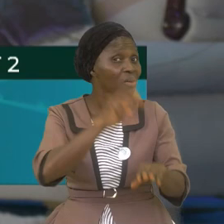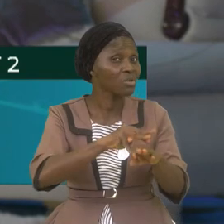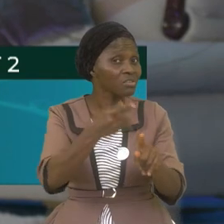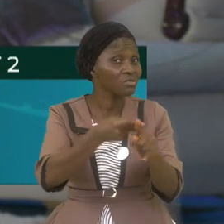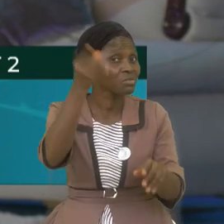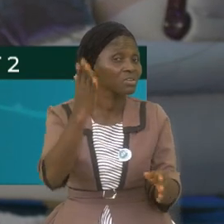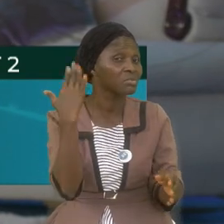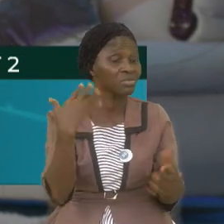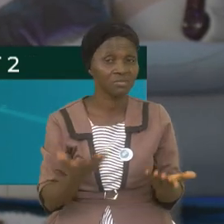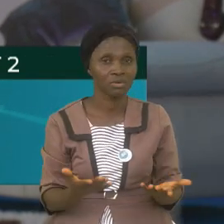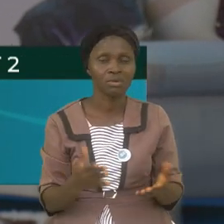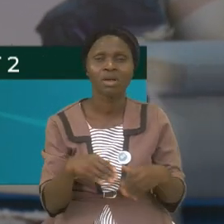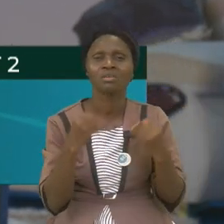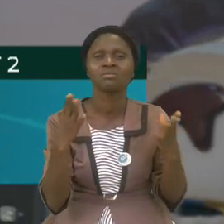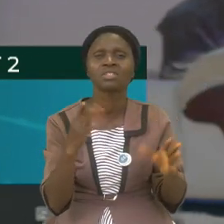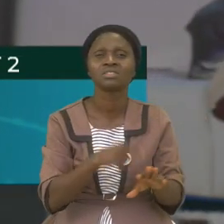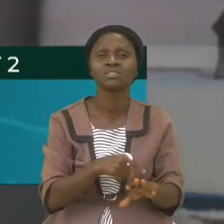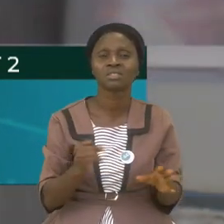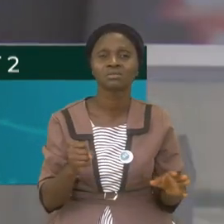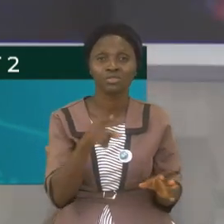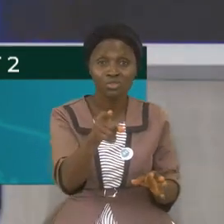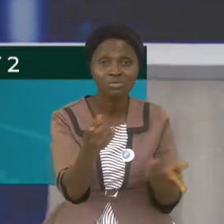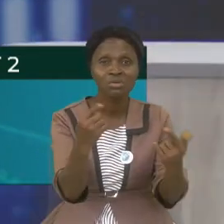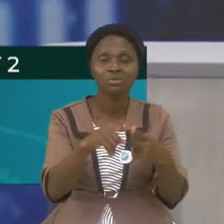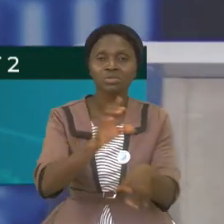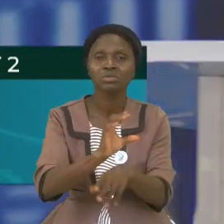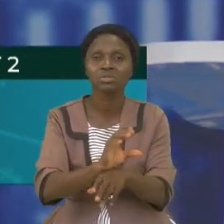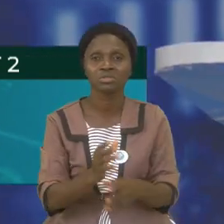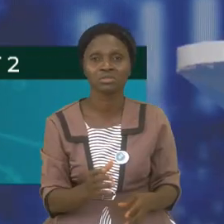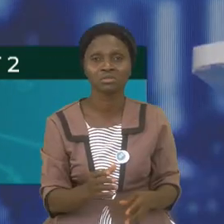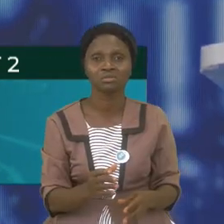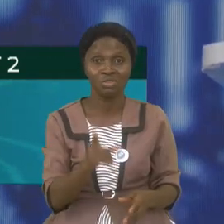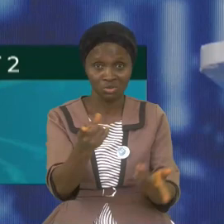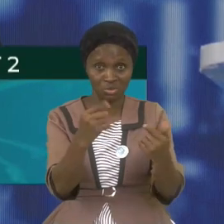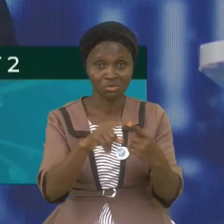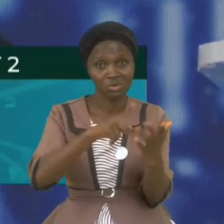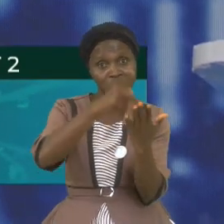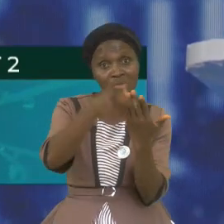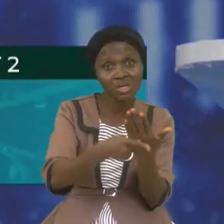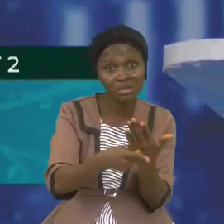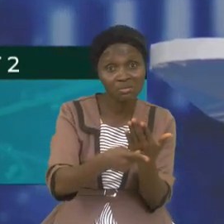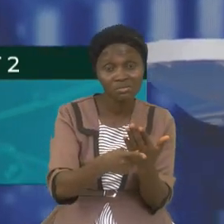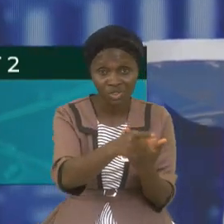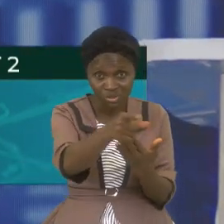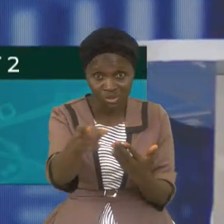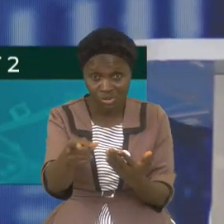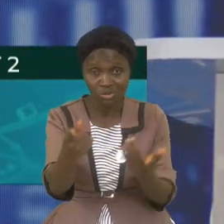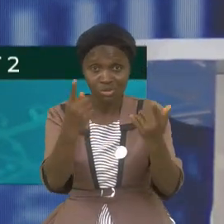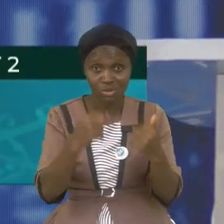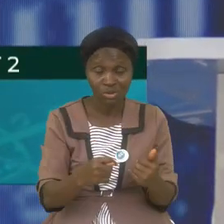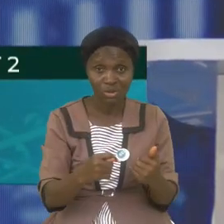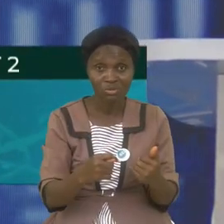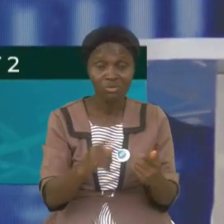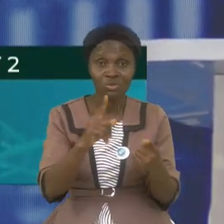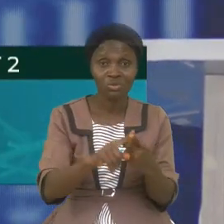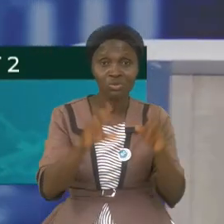How many times we've come to church, we've attended retreat, we've participated in the